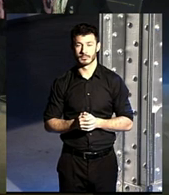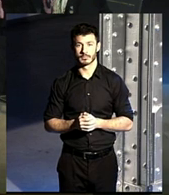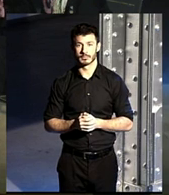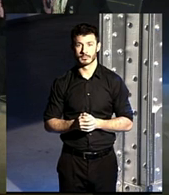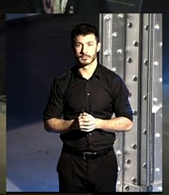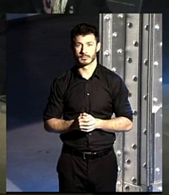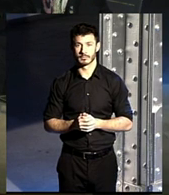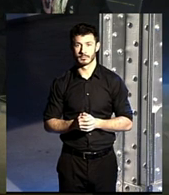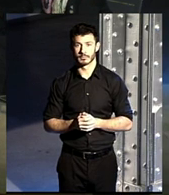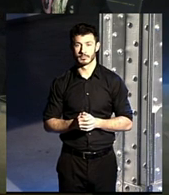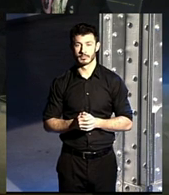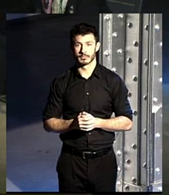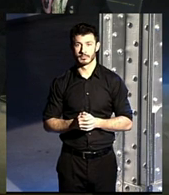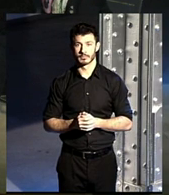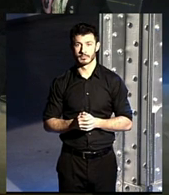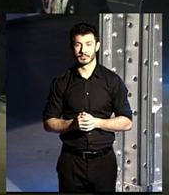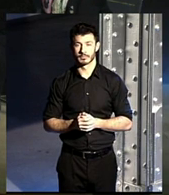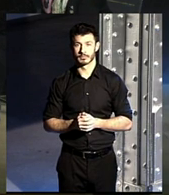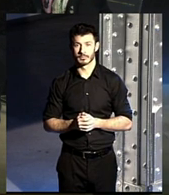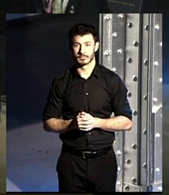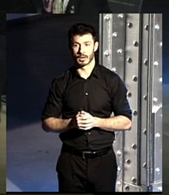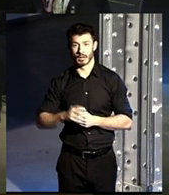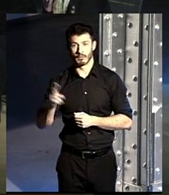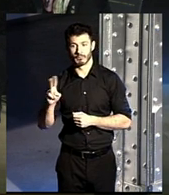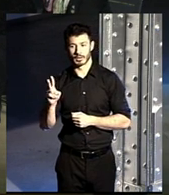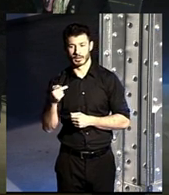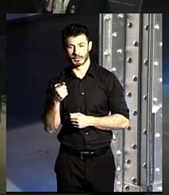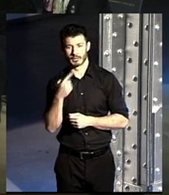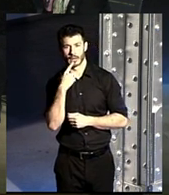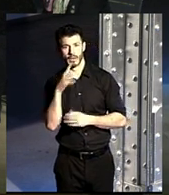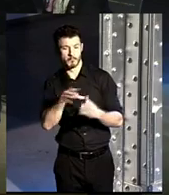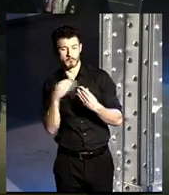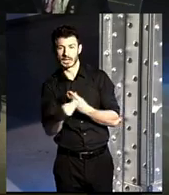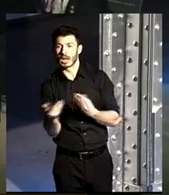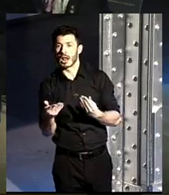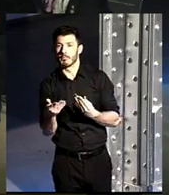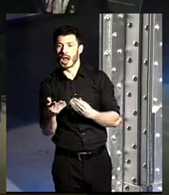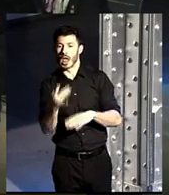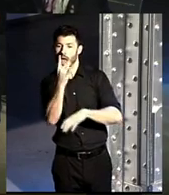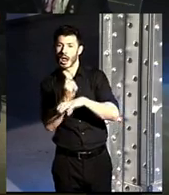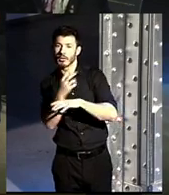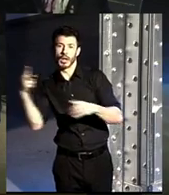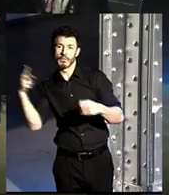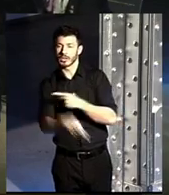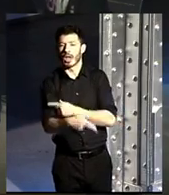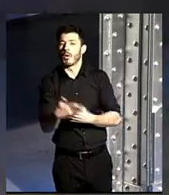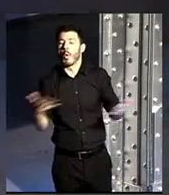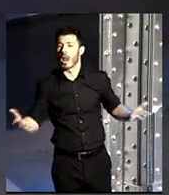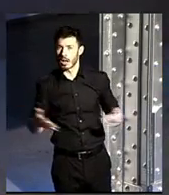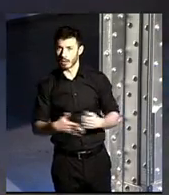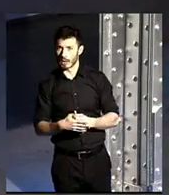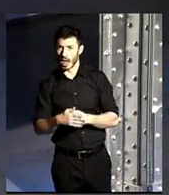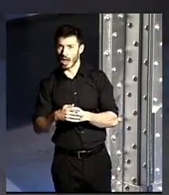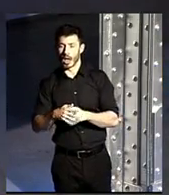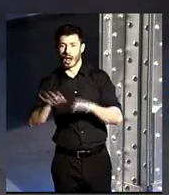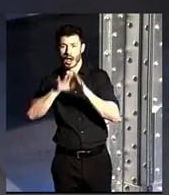getting to the moon. Verne quería saber cuál era este material antigravitacional. ¿Sabes lo que es? Es una manera de llegar a la Luna. Yeah, he also wanted